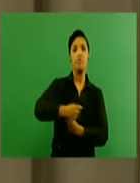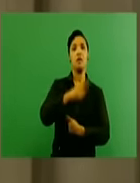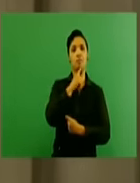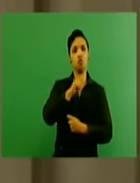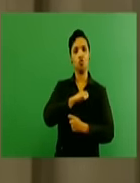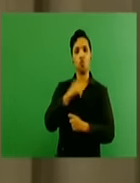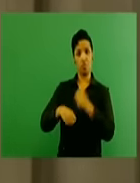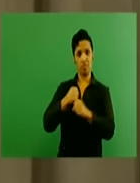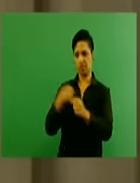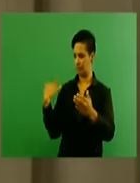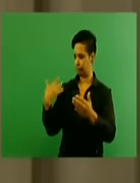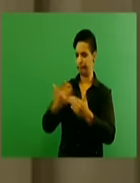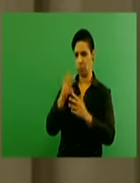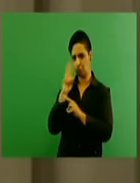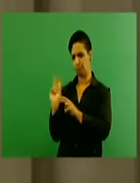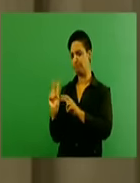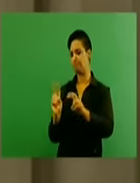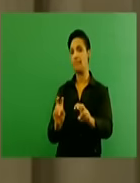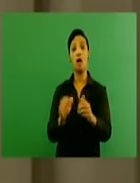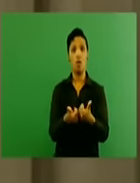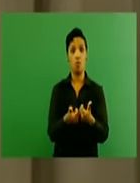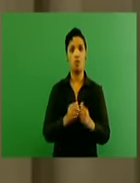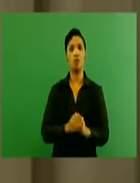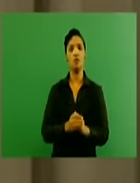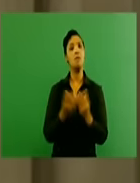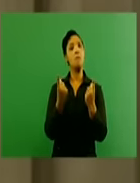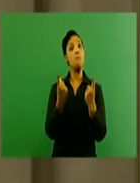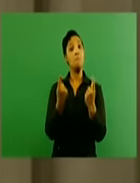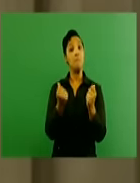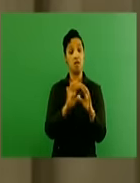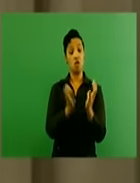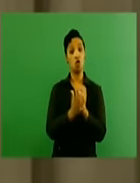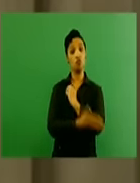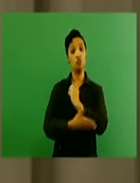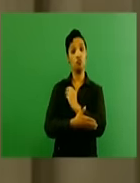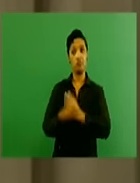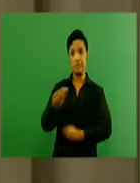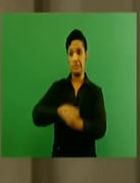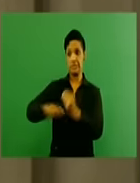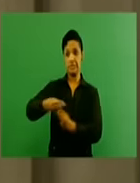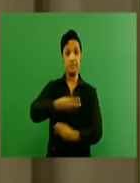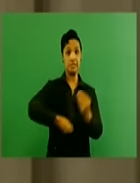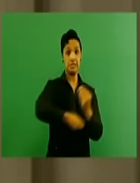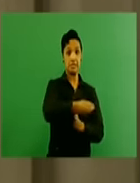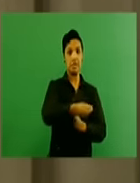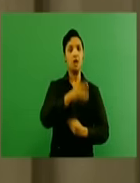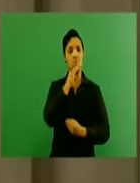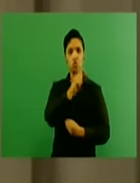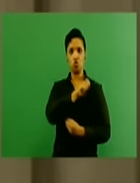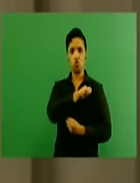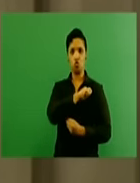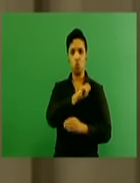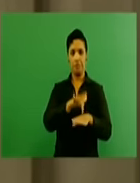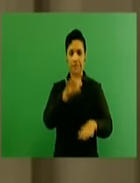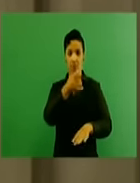earlier this year. While these flows are expected to persist, They remain sensitive to changes in